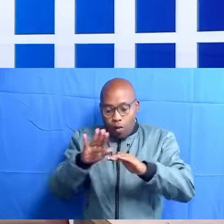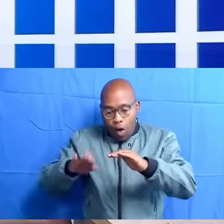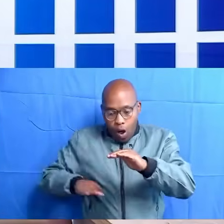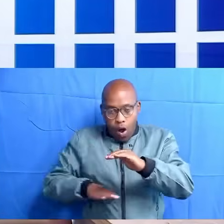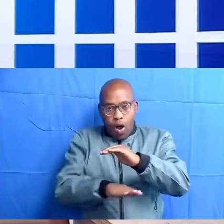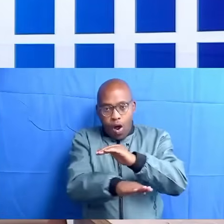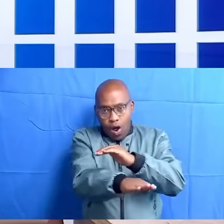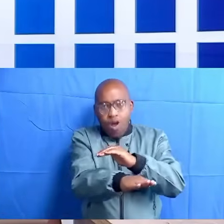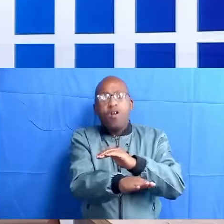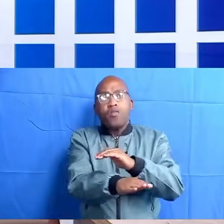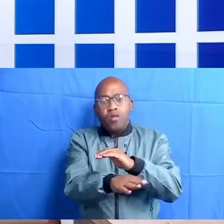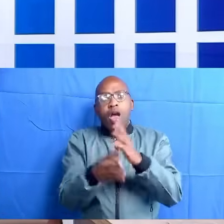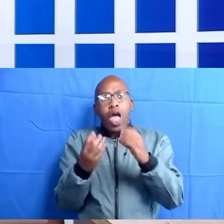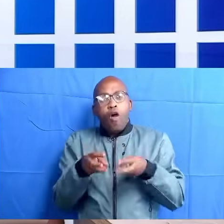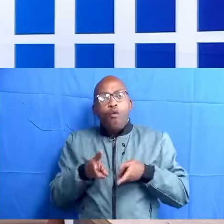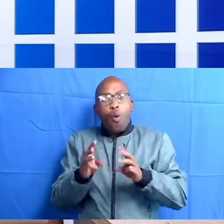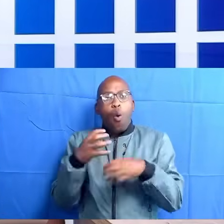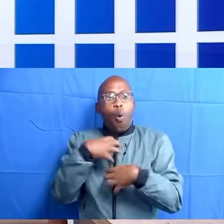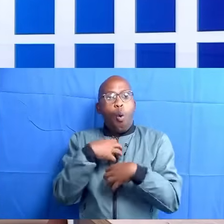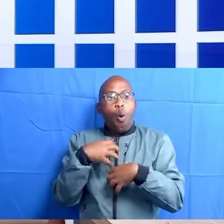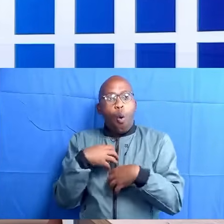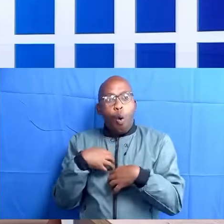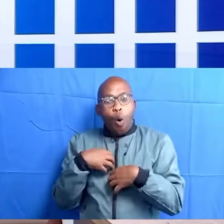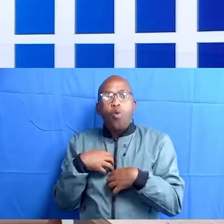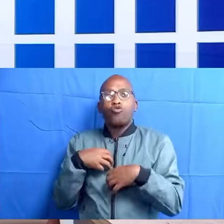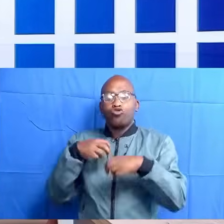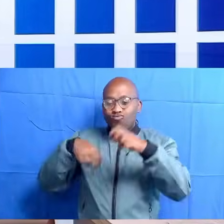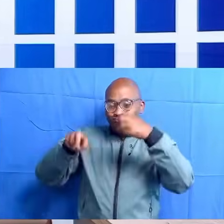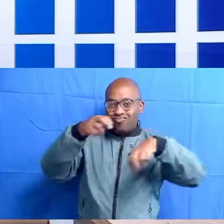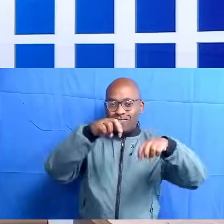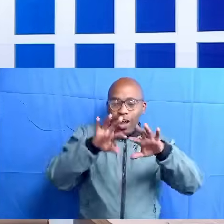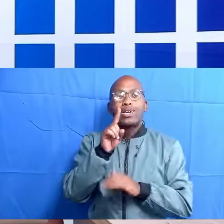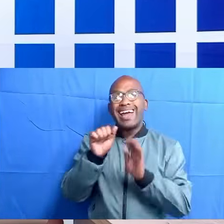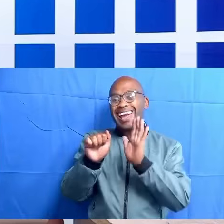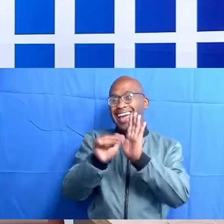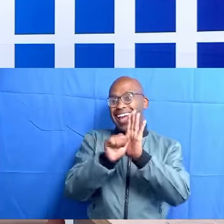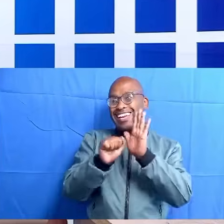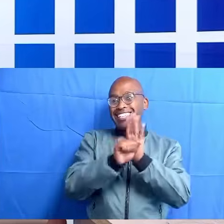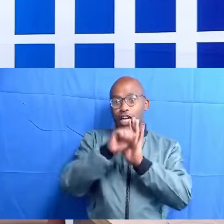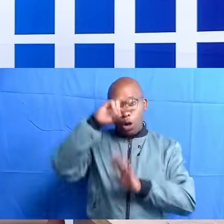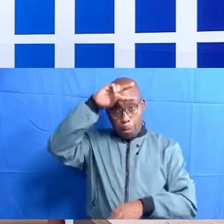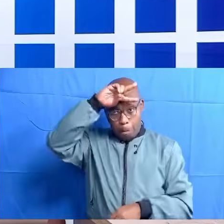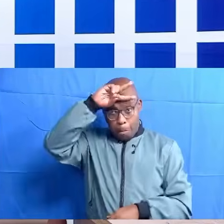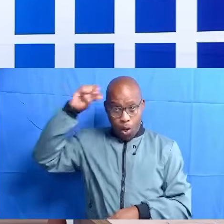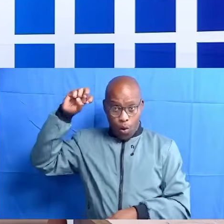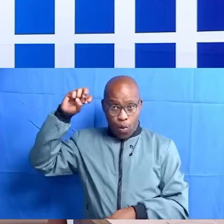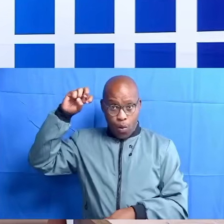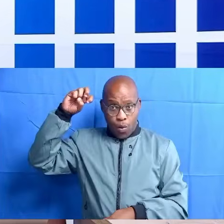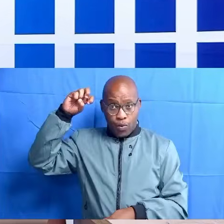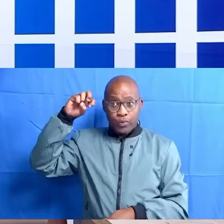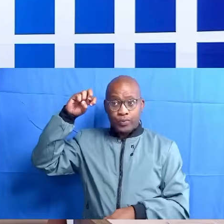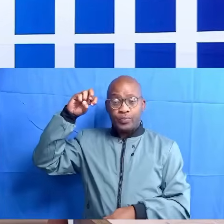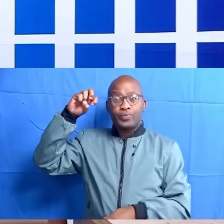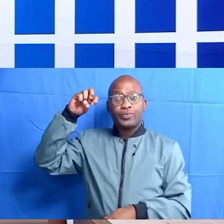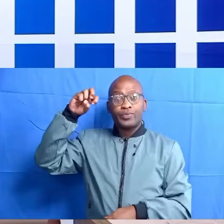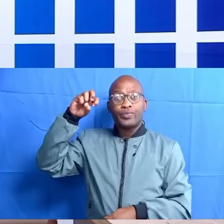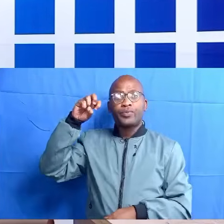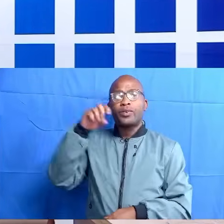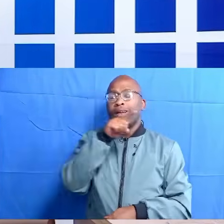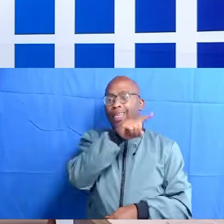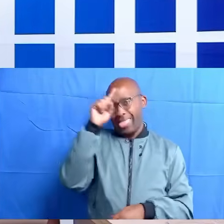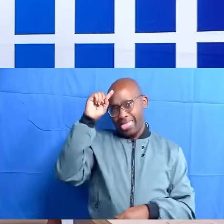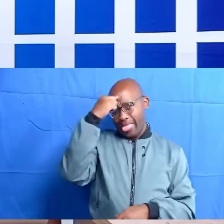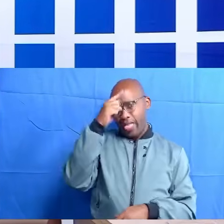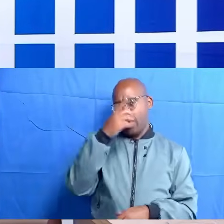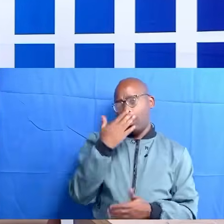was totally ineffective. They also added Operation Agent Blue was there to destroy the